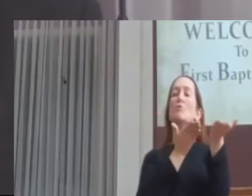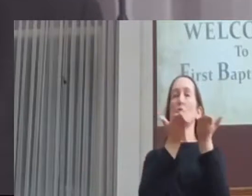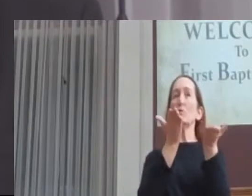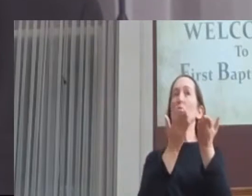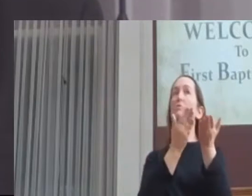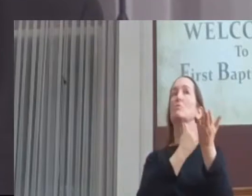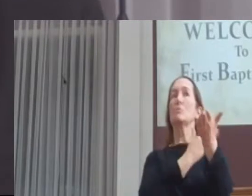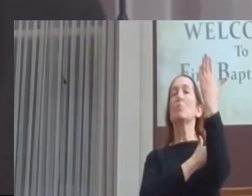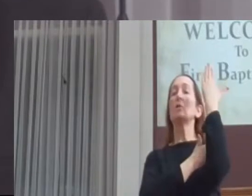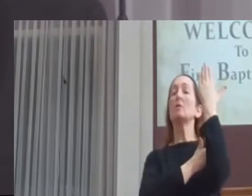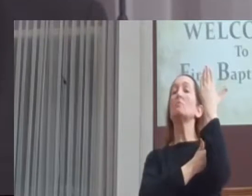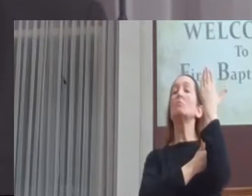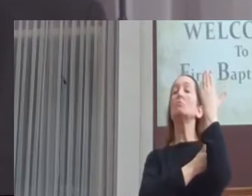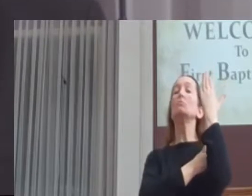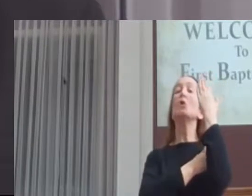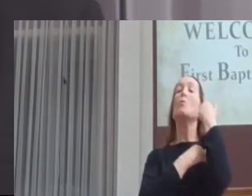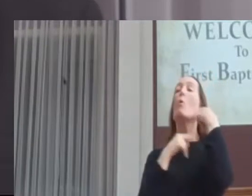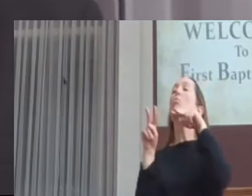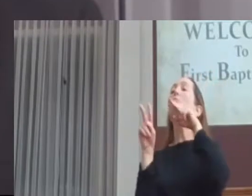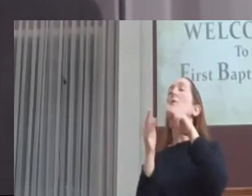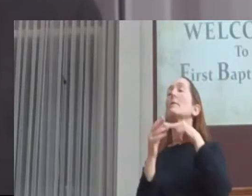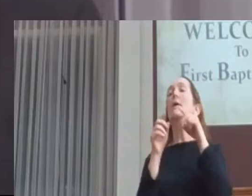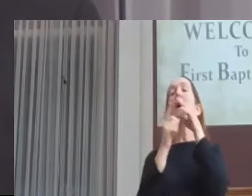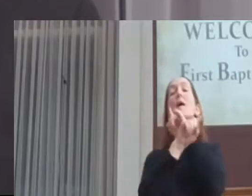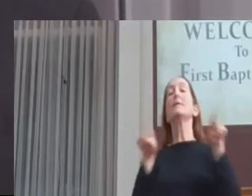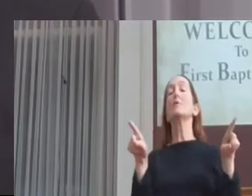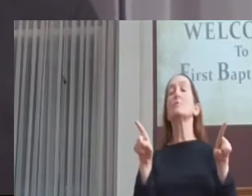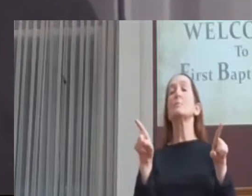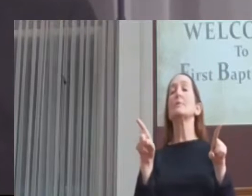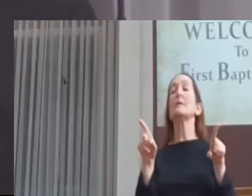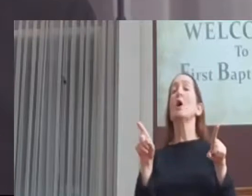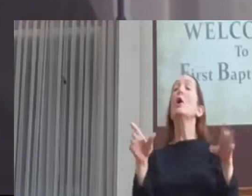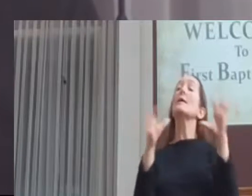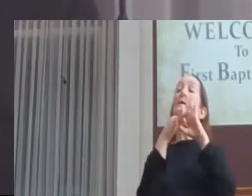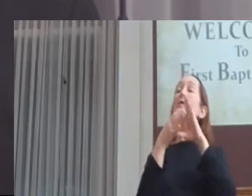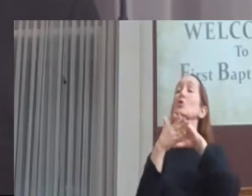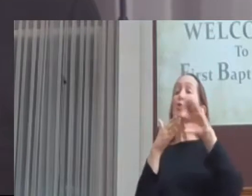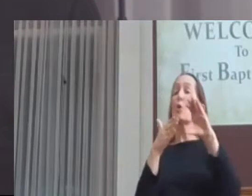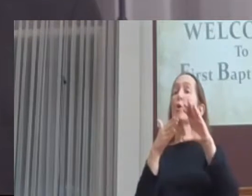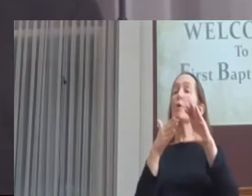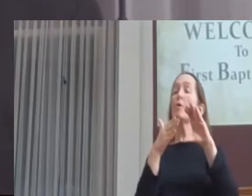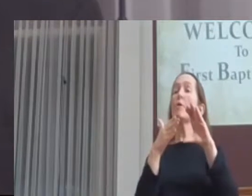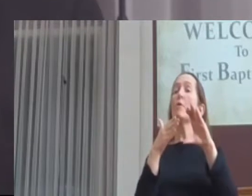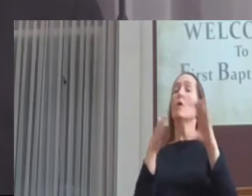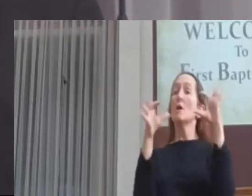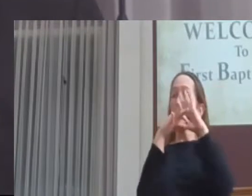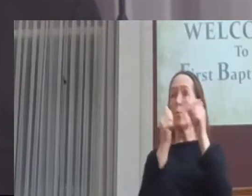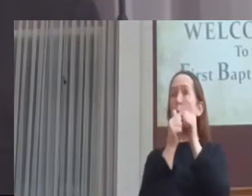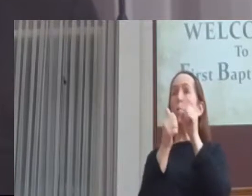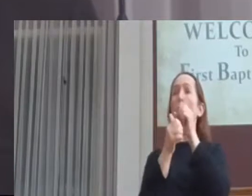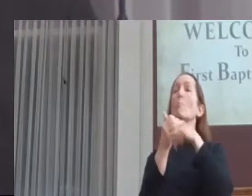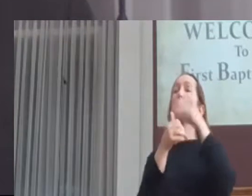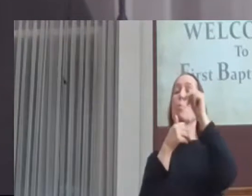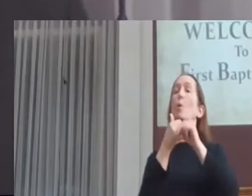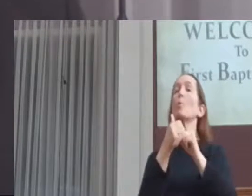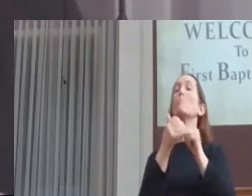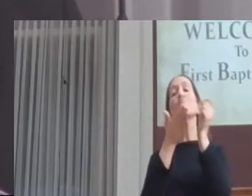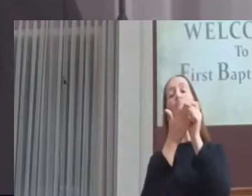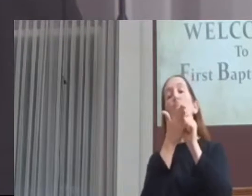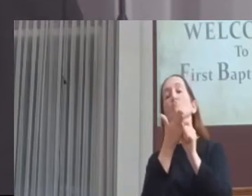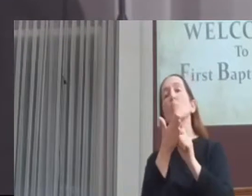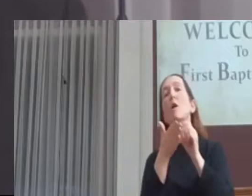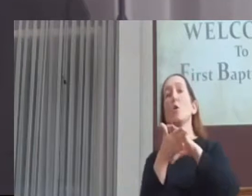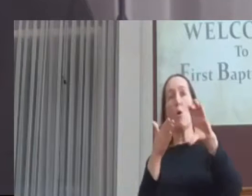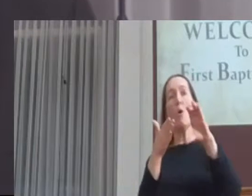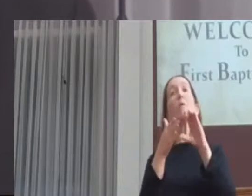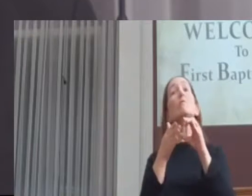announcements out. There is a connection card attached to that bulletin, and if you would, take a minute, fill that card out, let us know you're